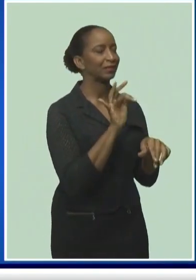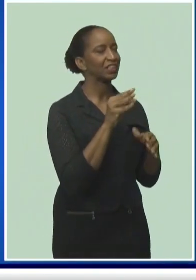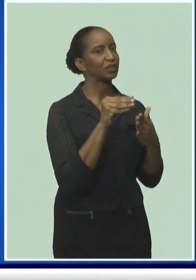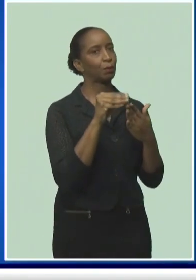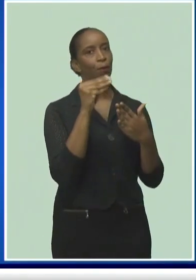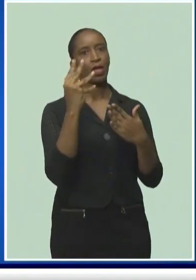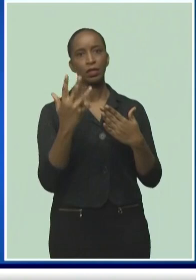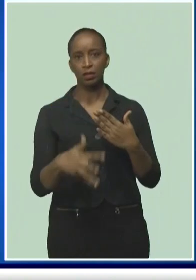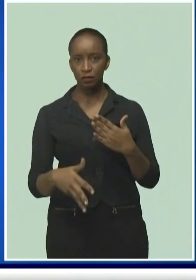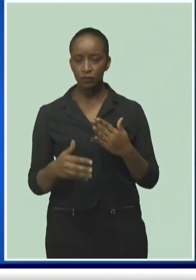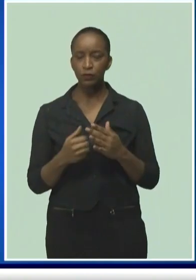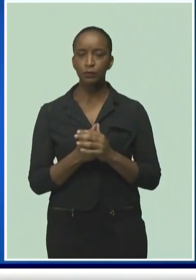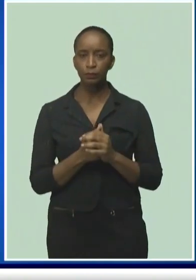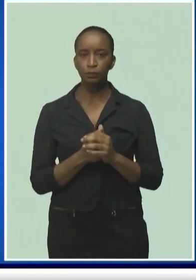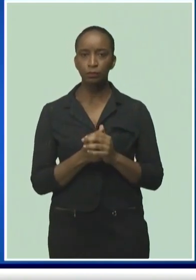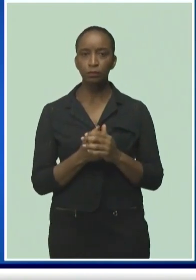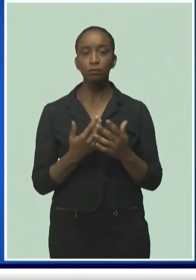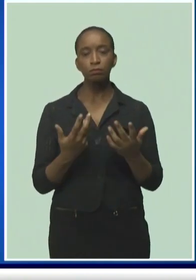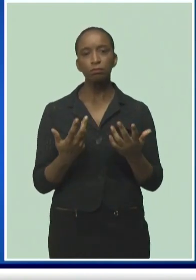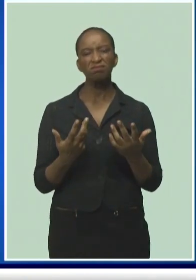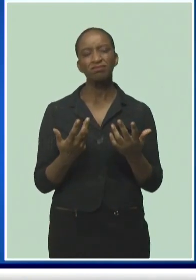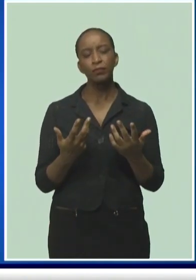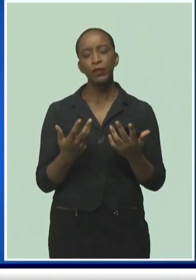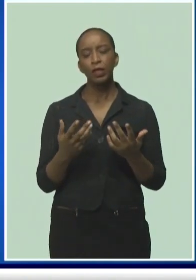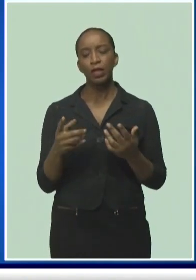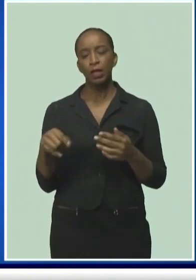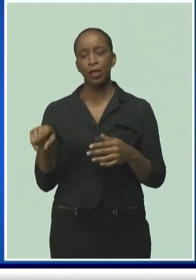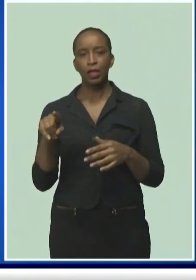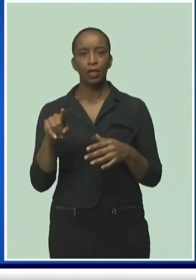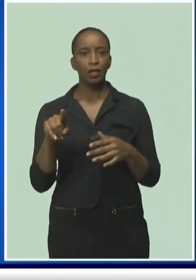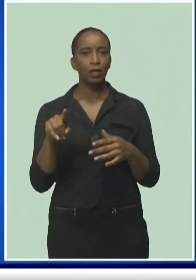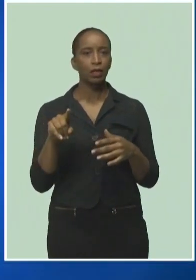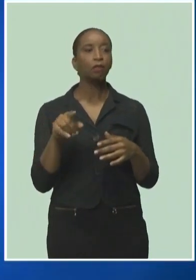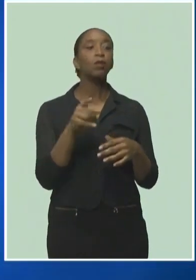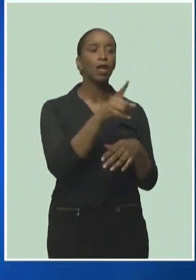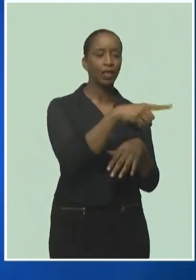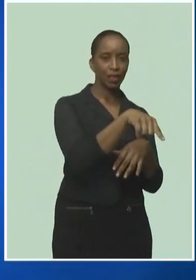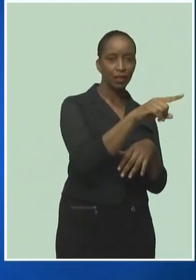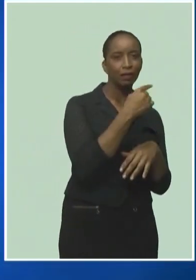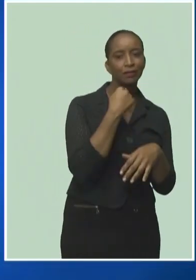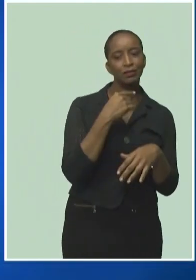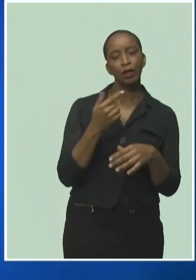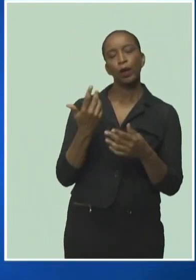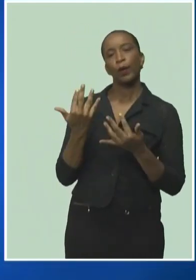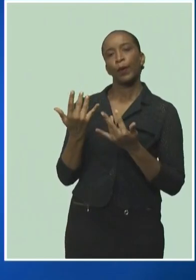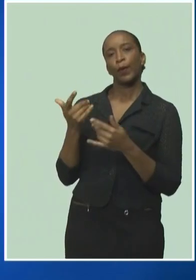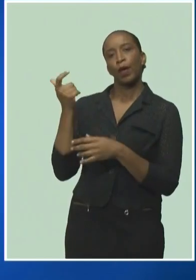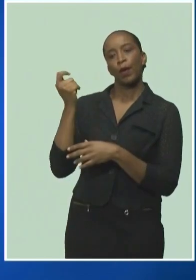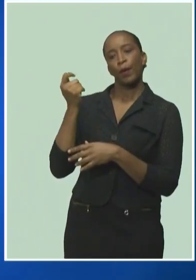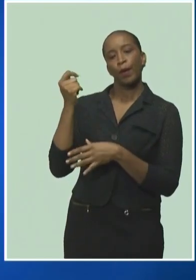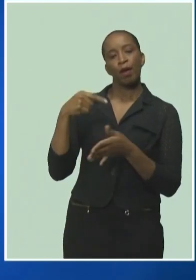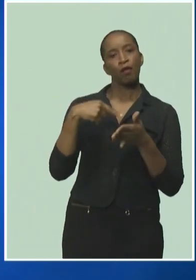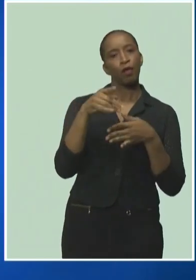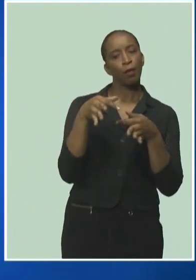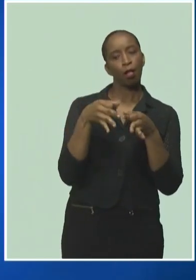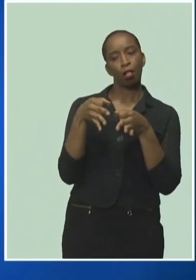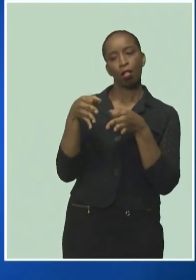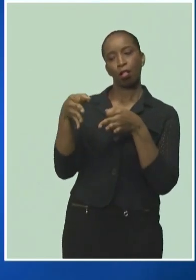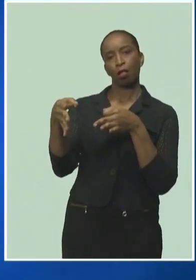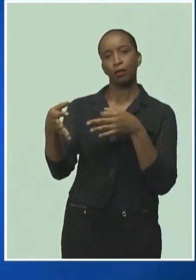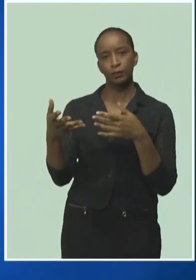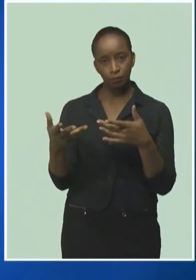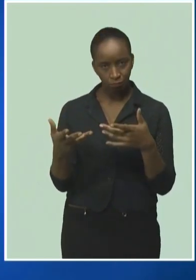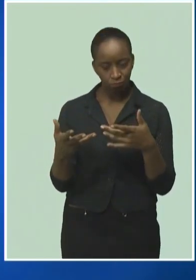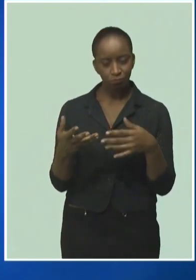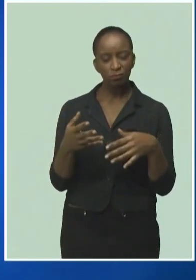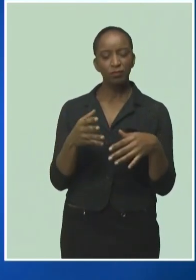out there. So I know that person sometimes complain of the challenges with the welfare department, but if you partner with us, we could obviously